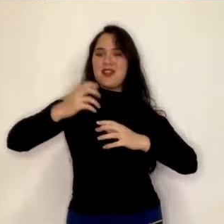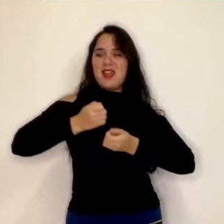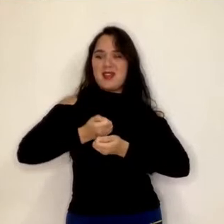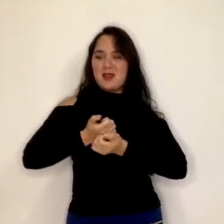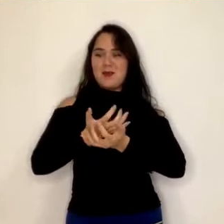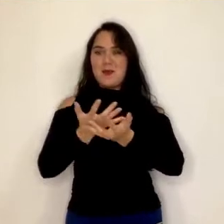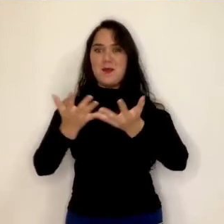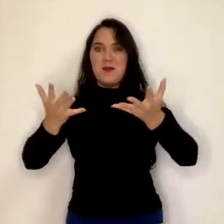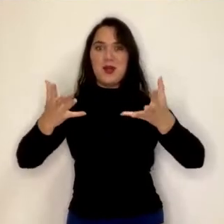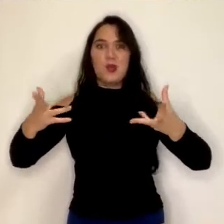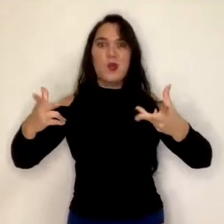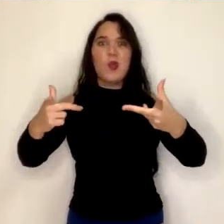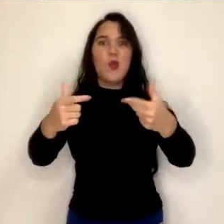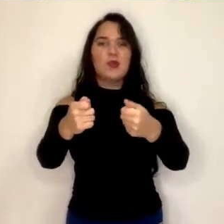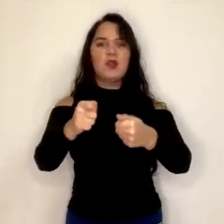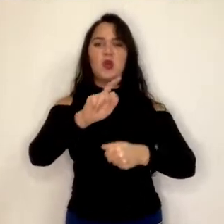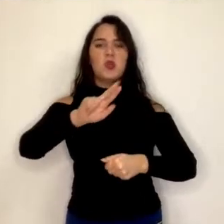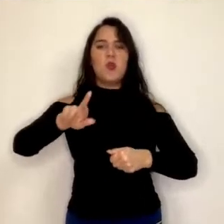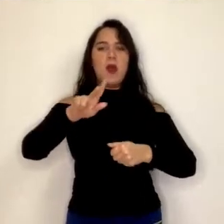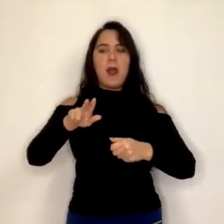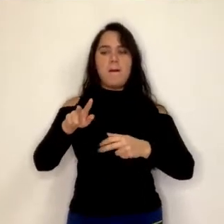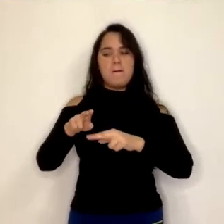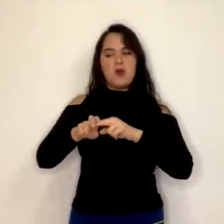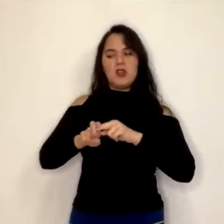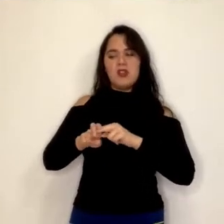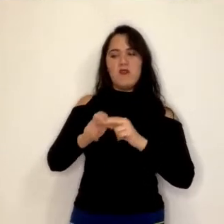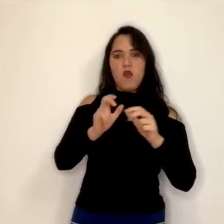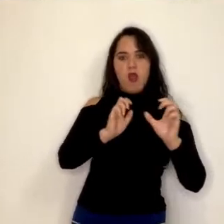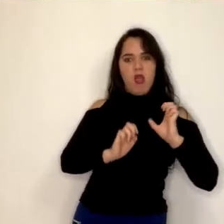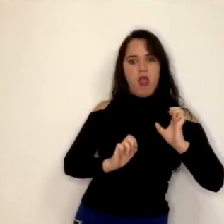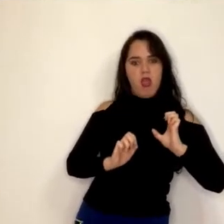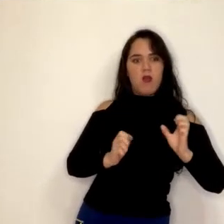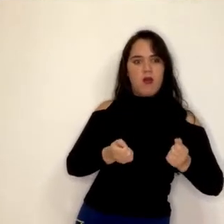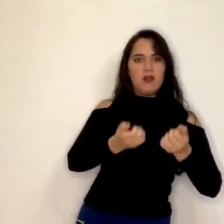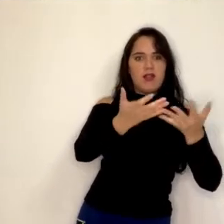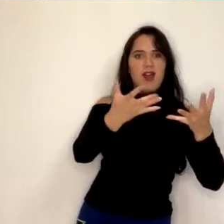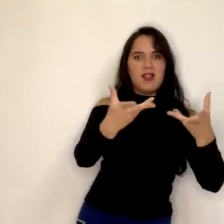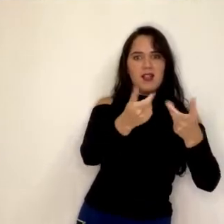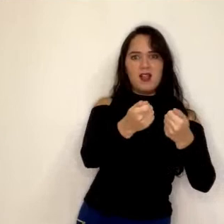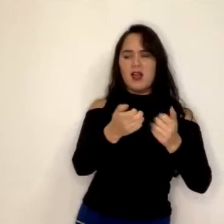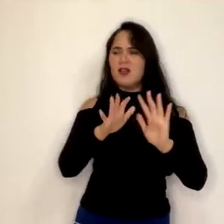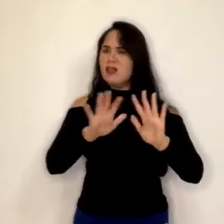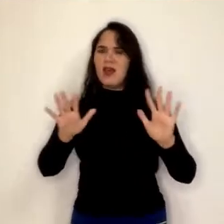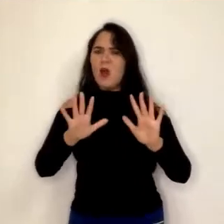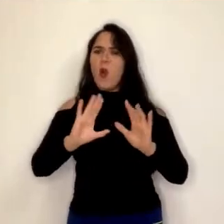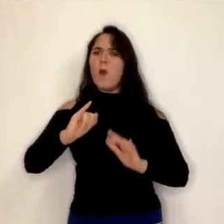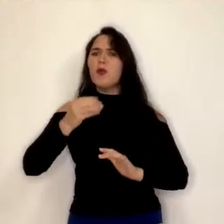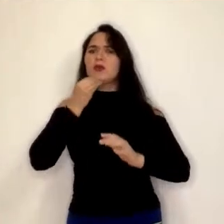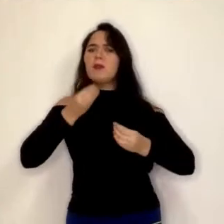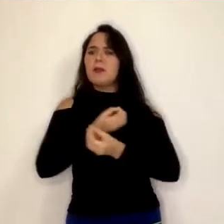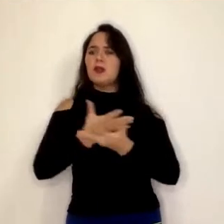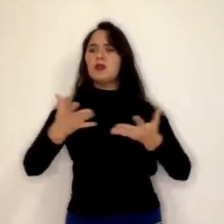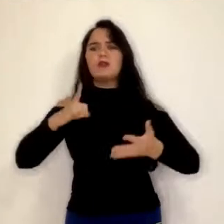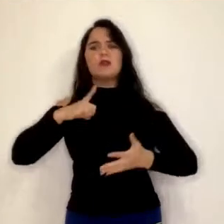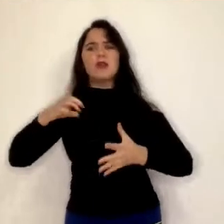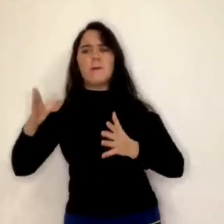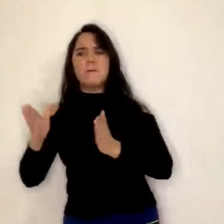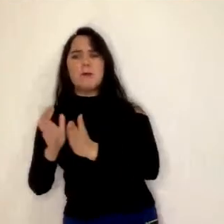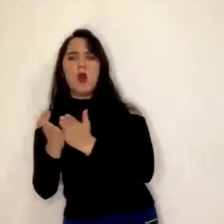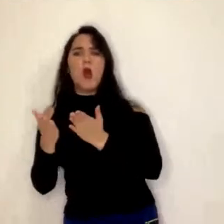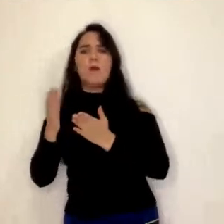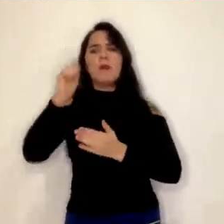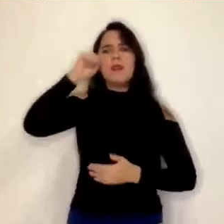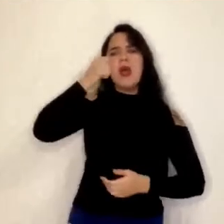It's not through income or talent. So you have talented, impoverished black people,